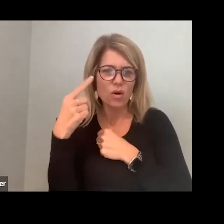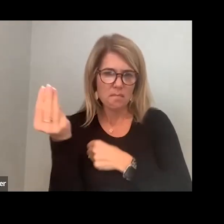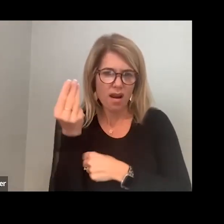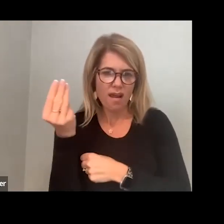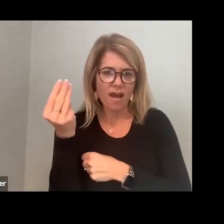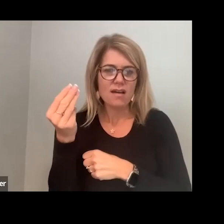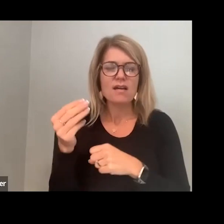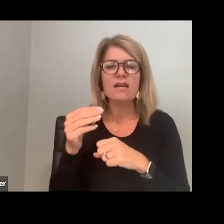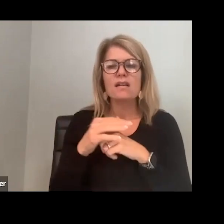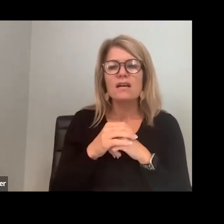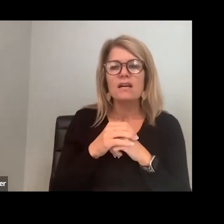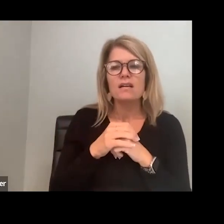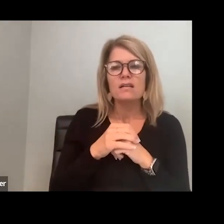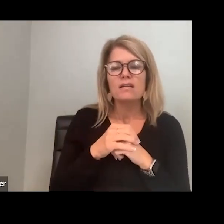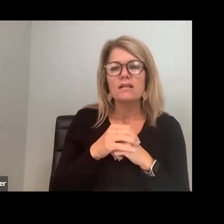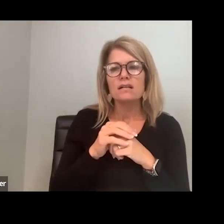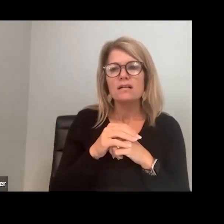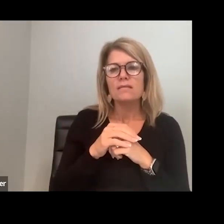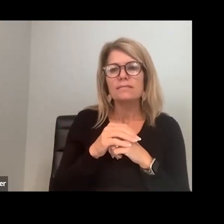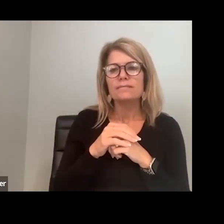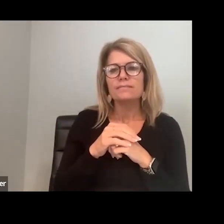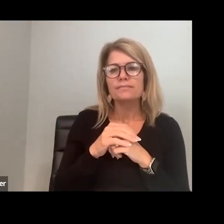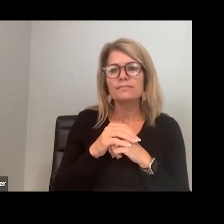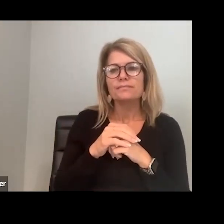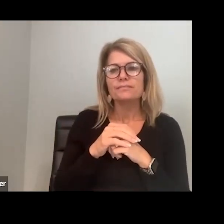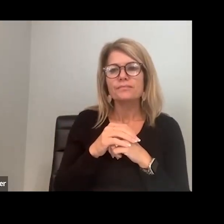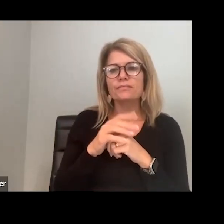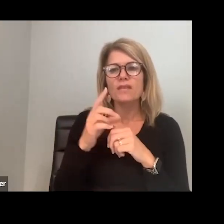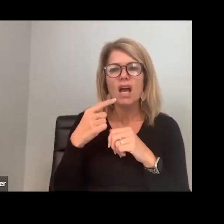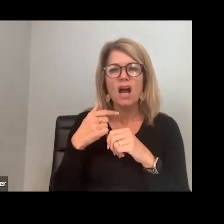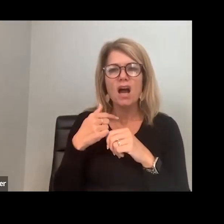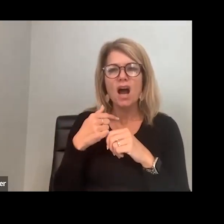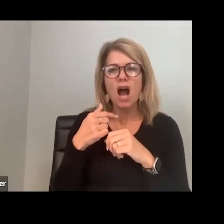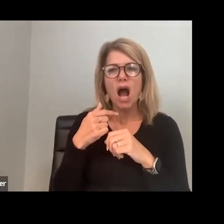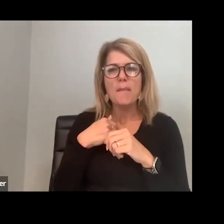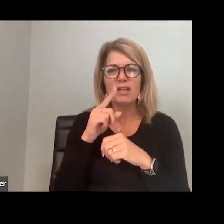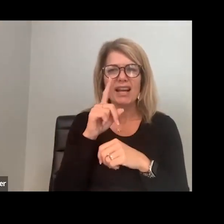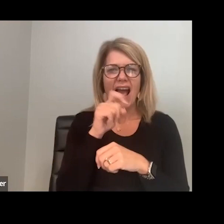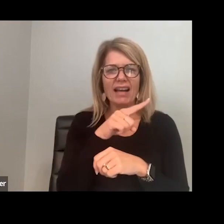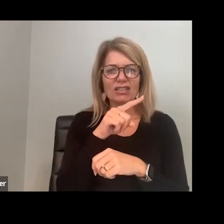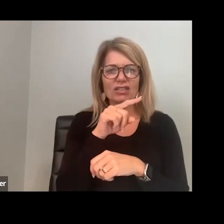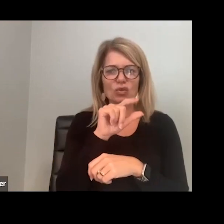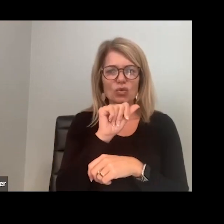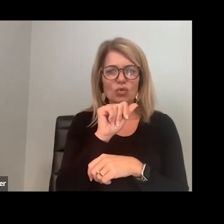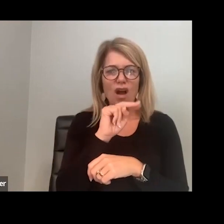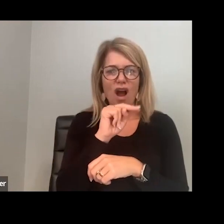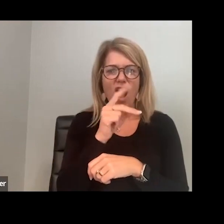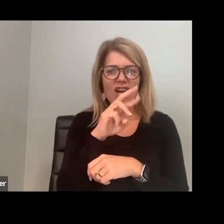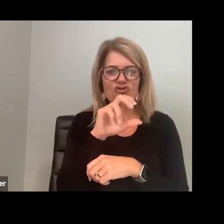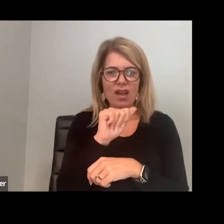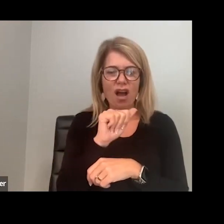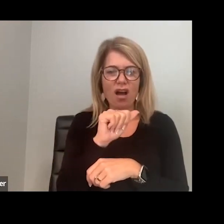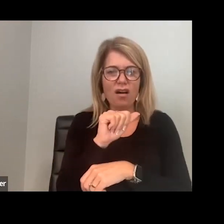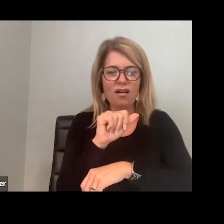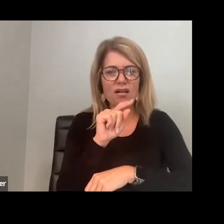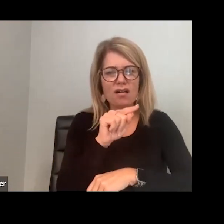wanted to kind of ask, I'll go right back to Andrea, because in terms of recency effect, I think it would be great to start there.